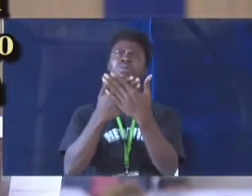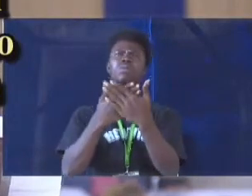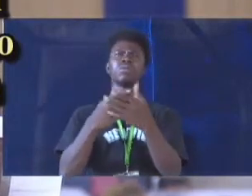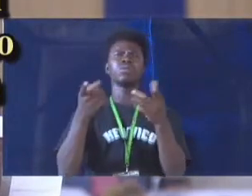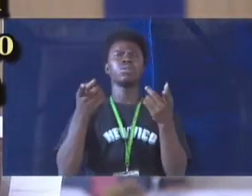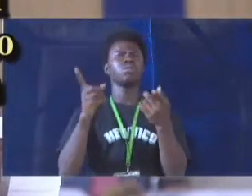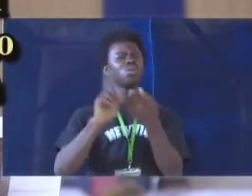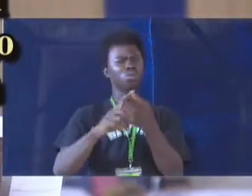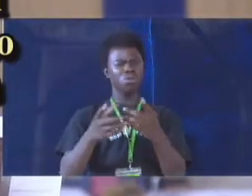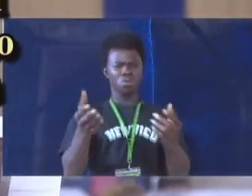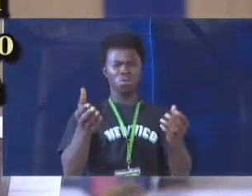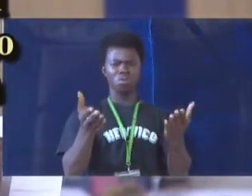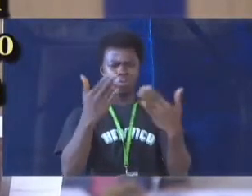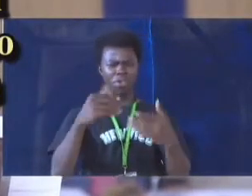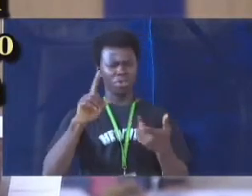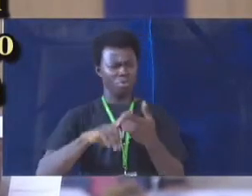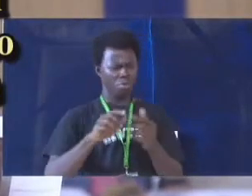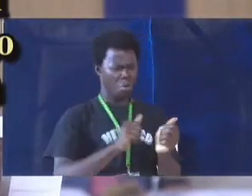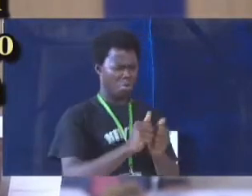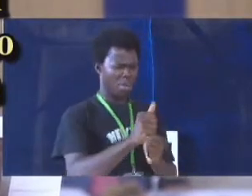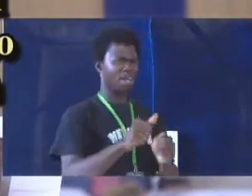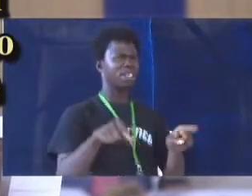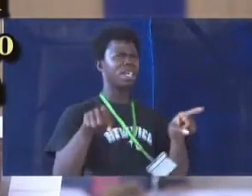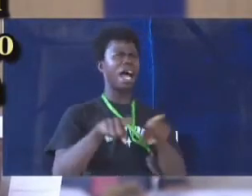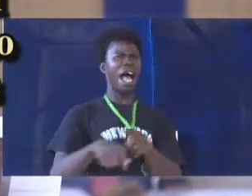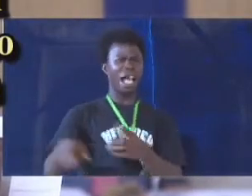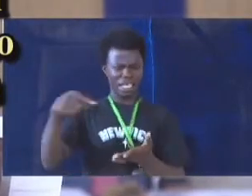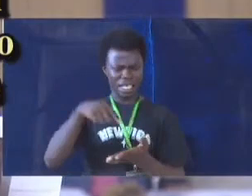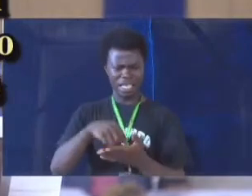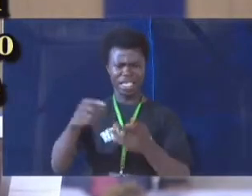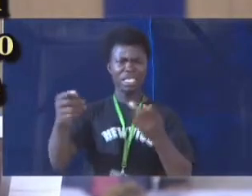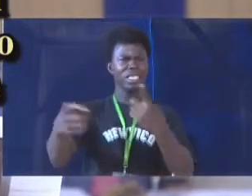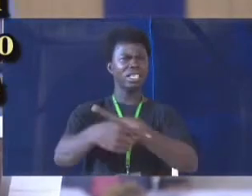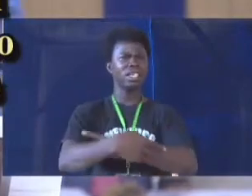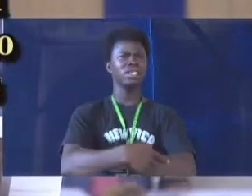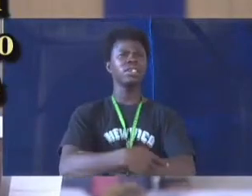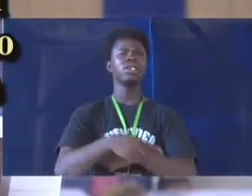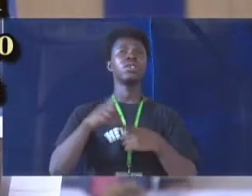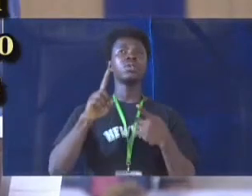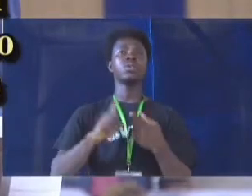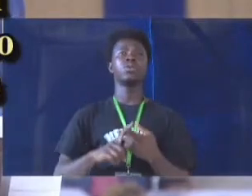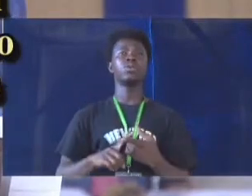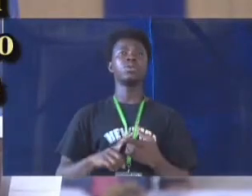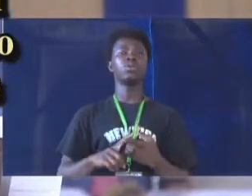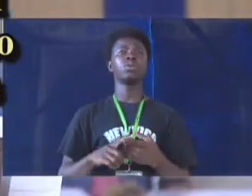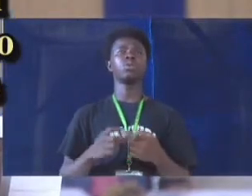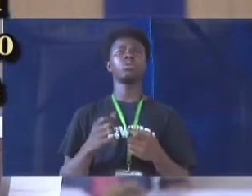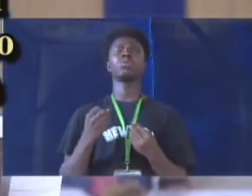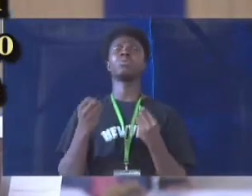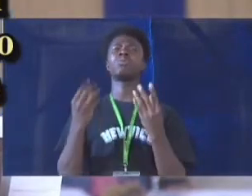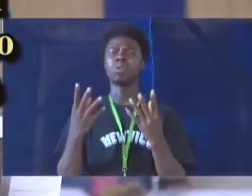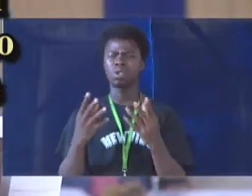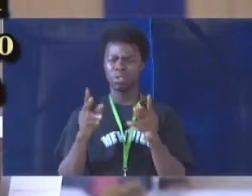as it is this day, to save much people